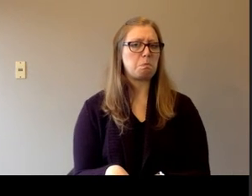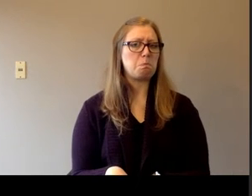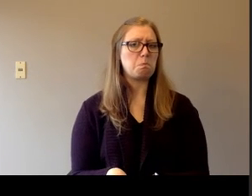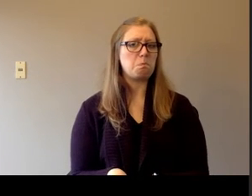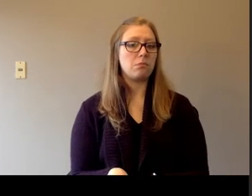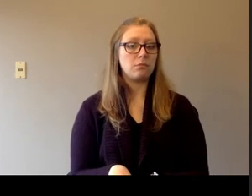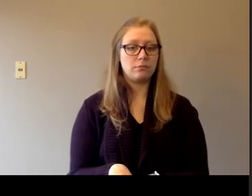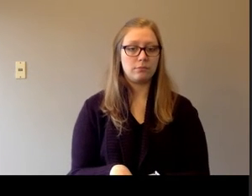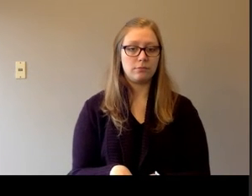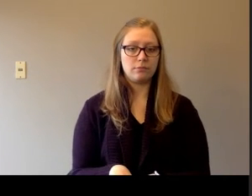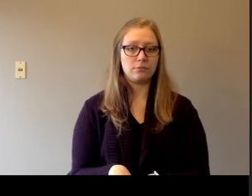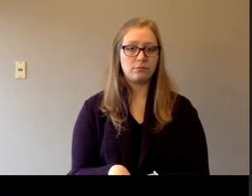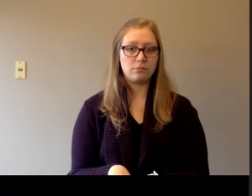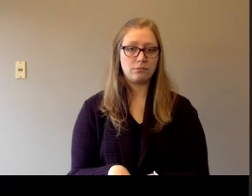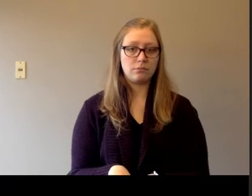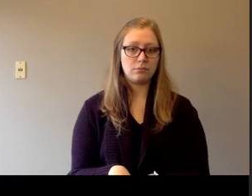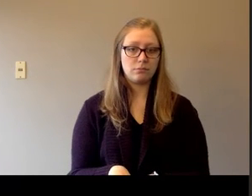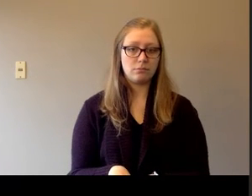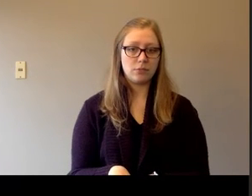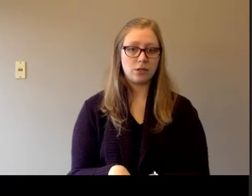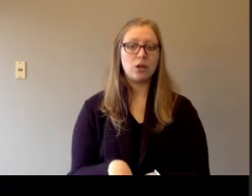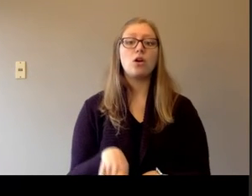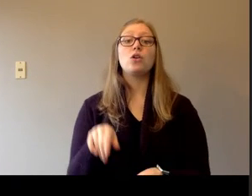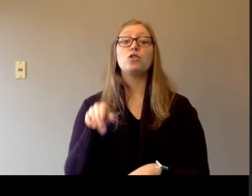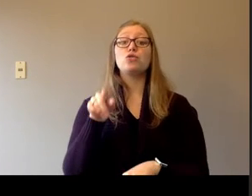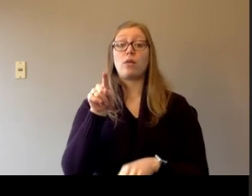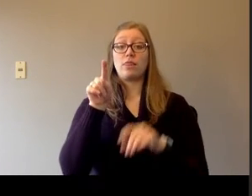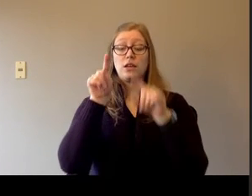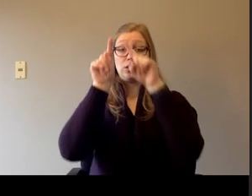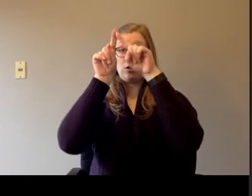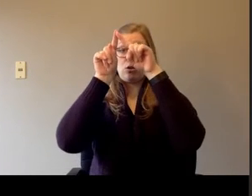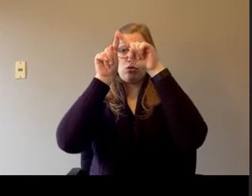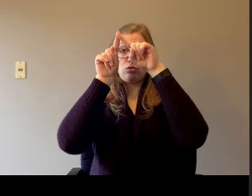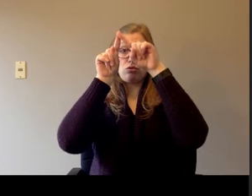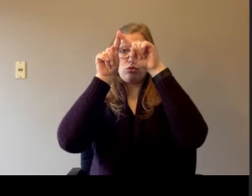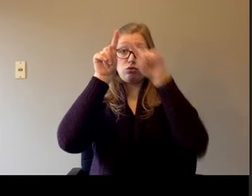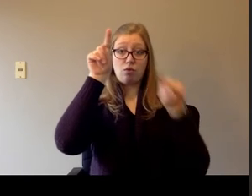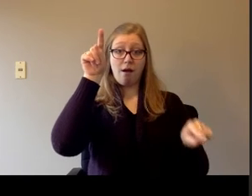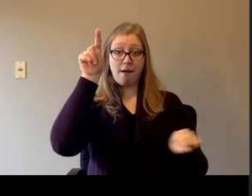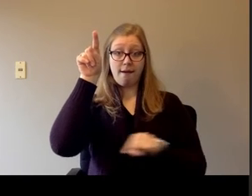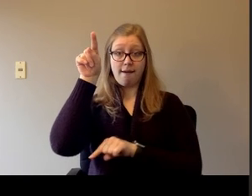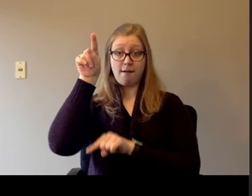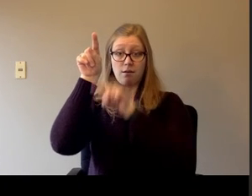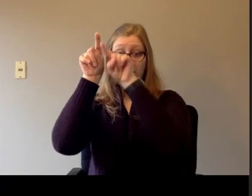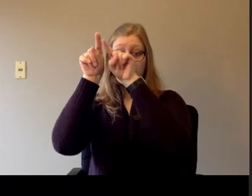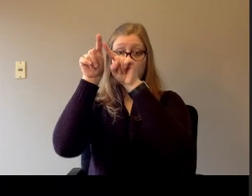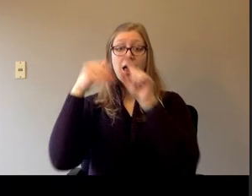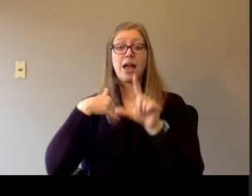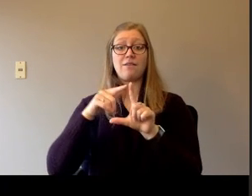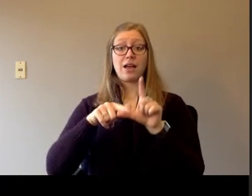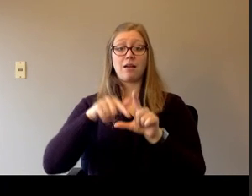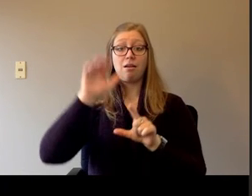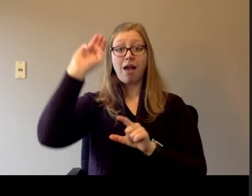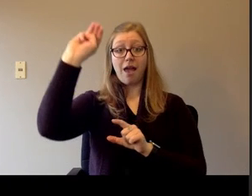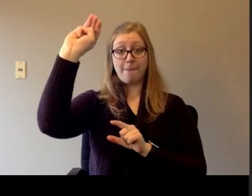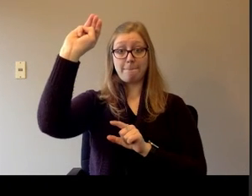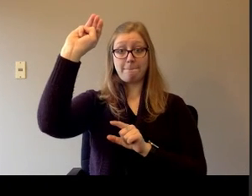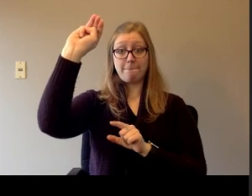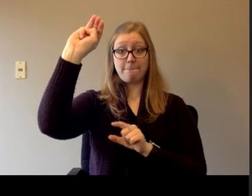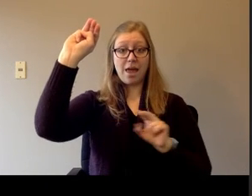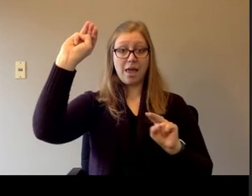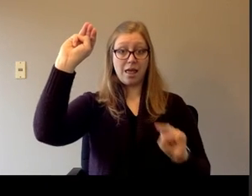with angles M and N. So it says angle M is 22.9, so this will be